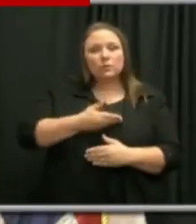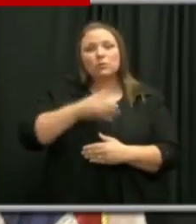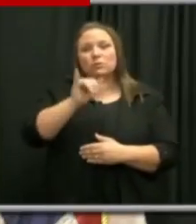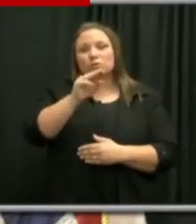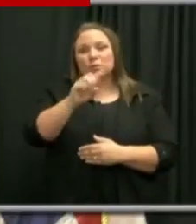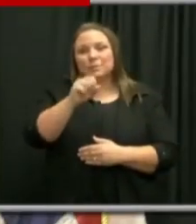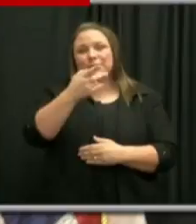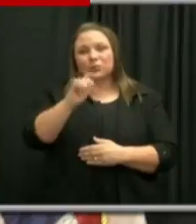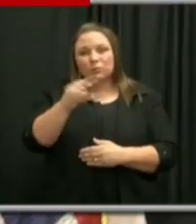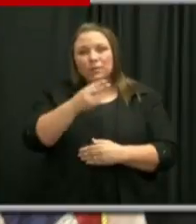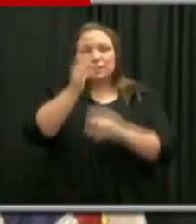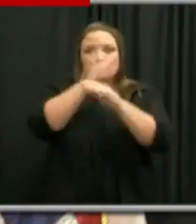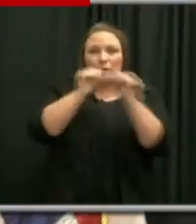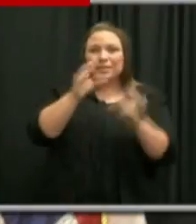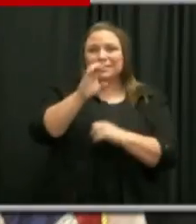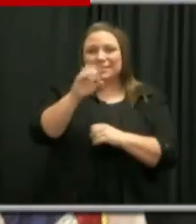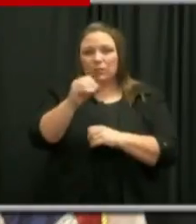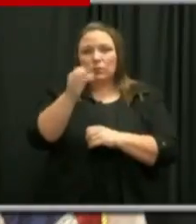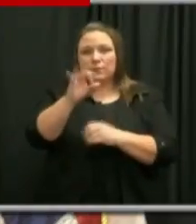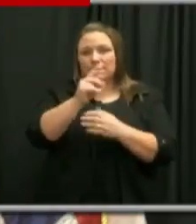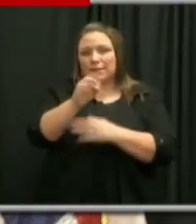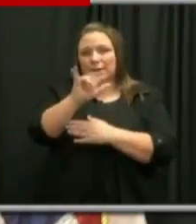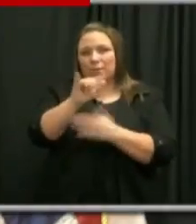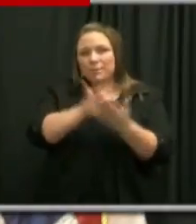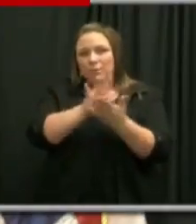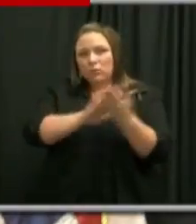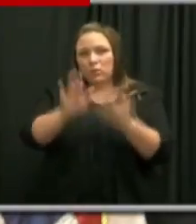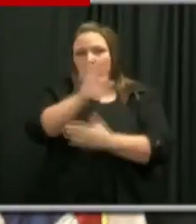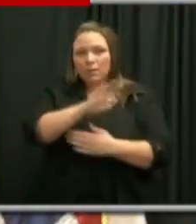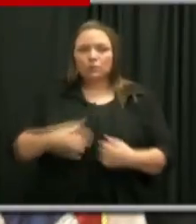Hildreth, President and CEO of NEHARRY Medical College.